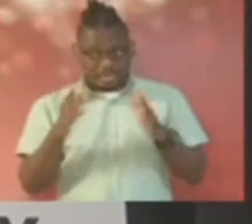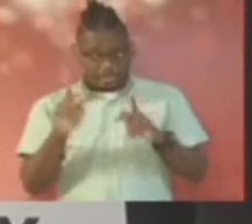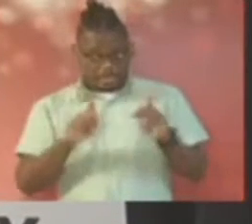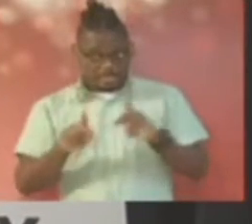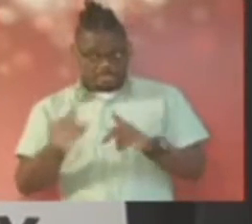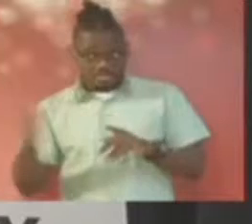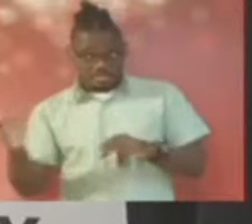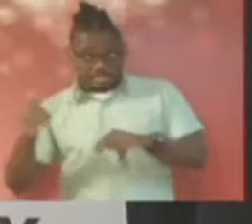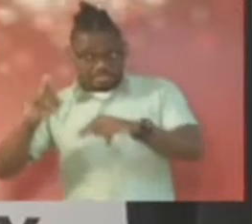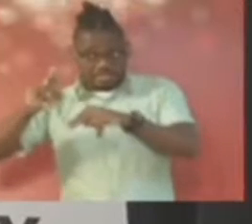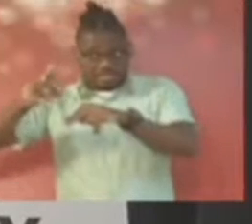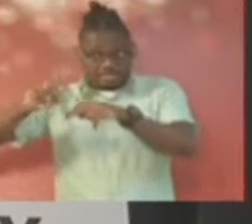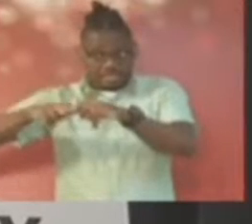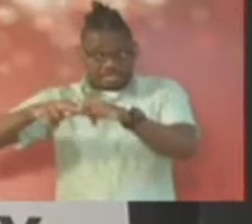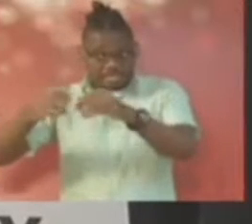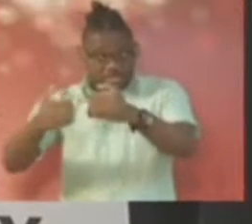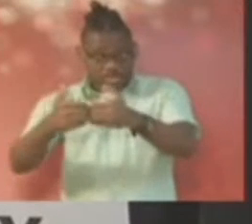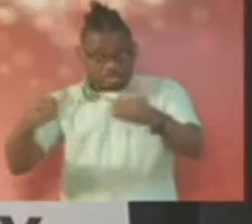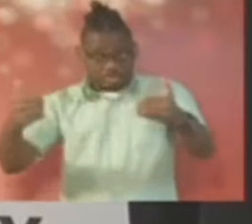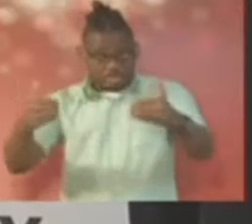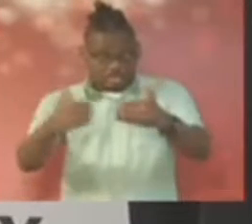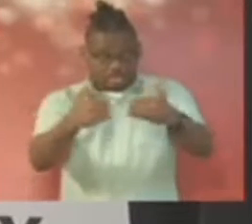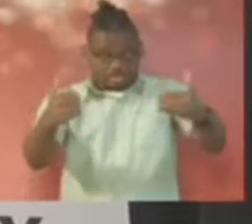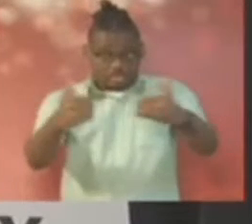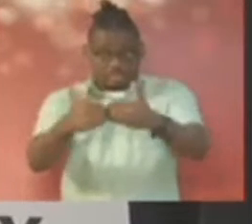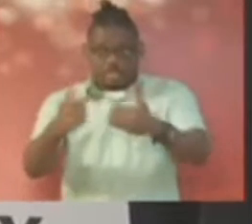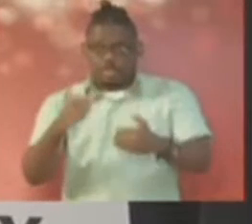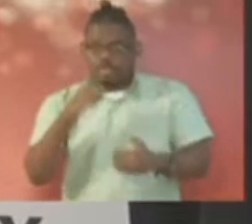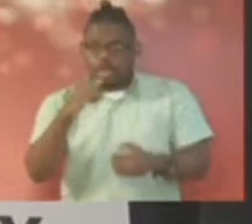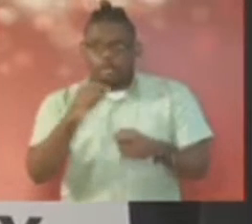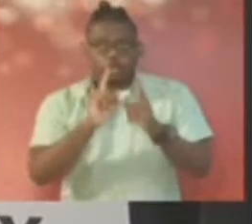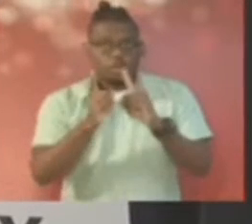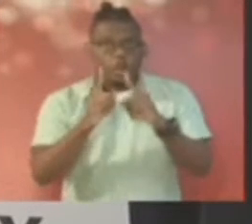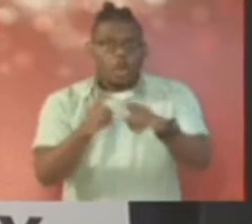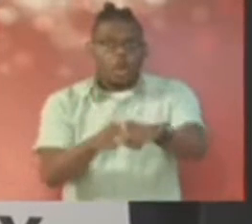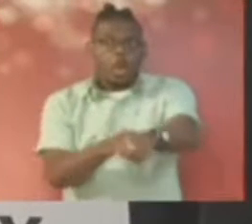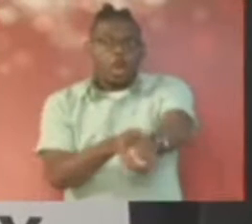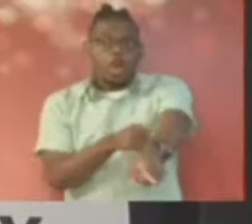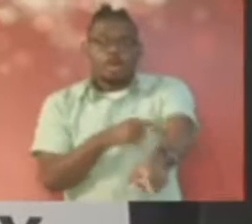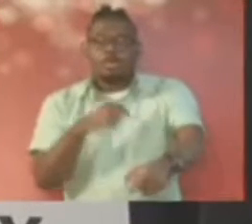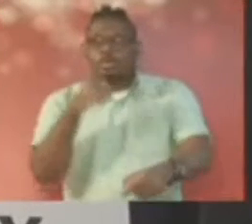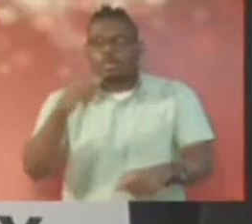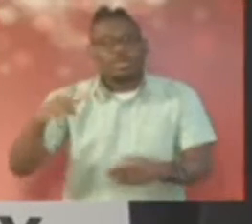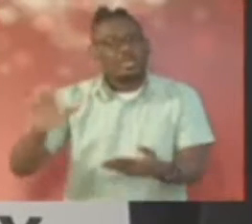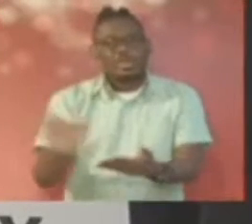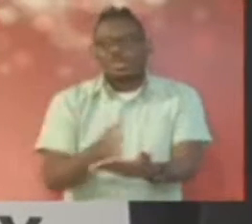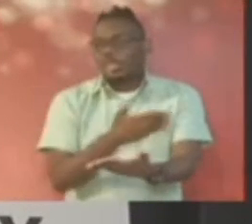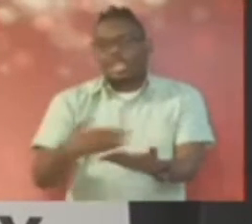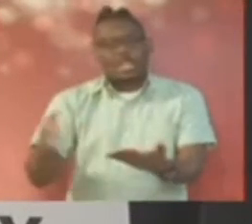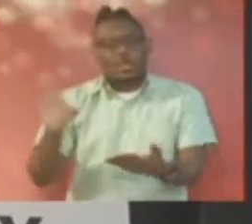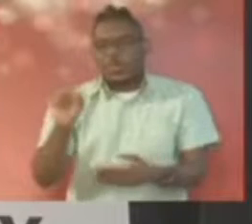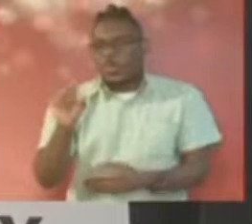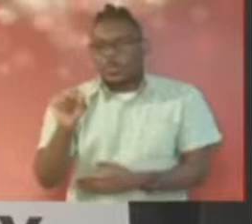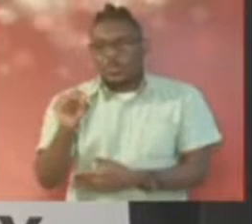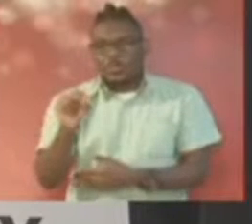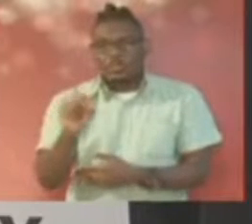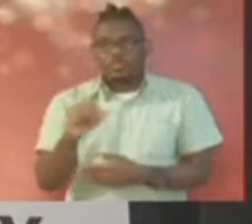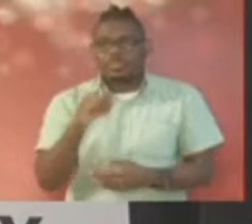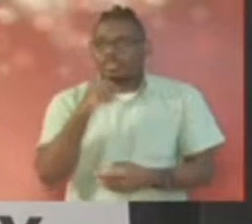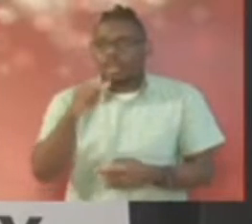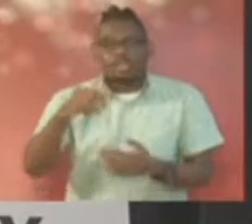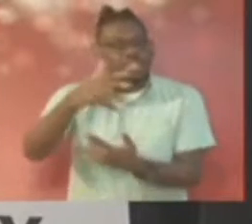seated, not having prolonged conversations, not having singing, and not being expected to interact